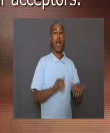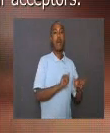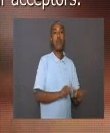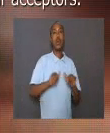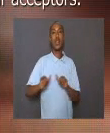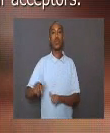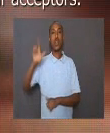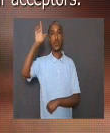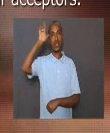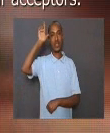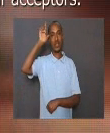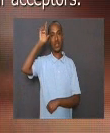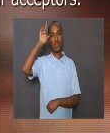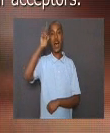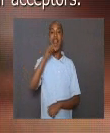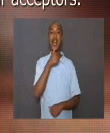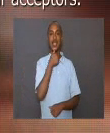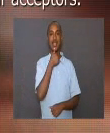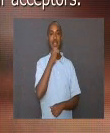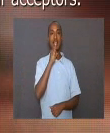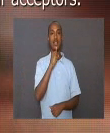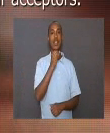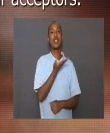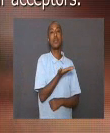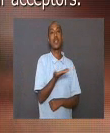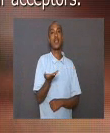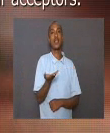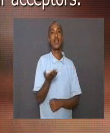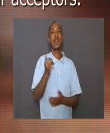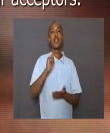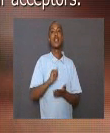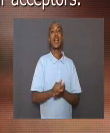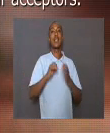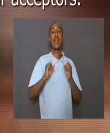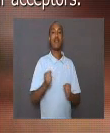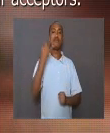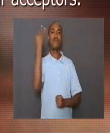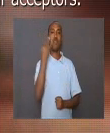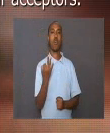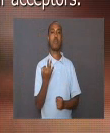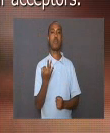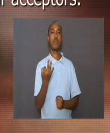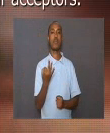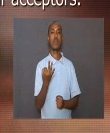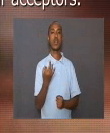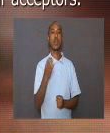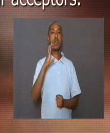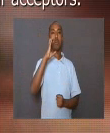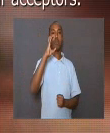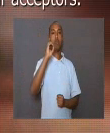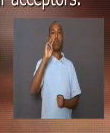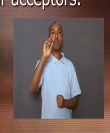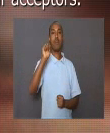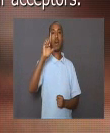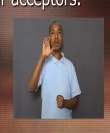According to Lewis, an acid is a substance that can form a coordinate